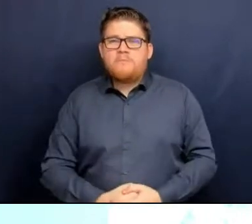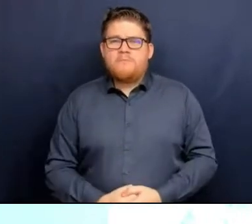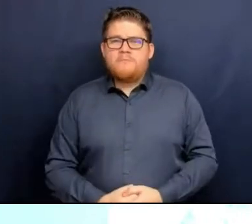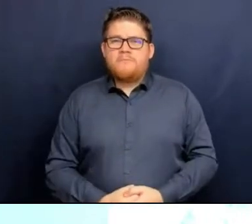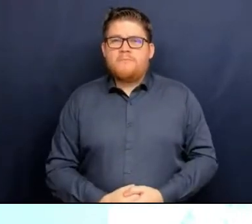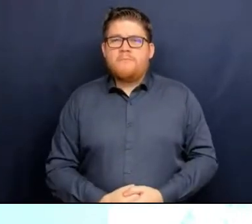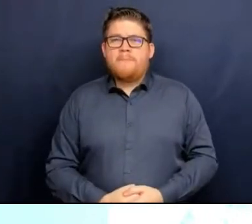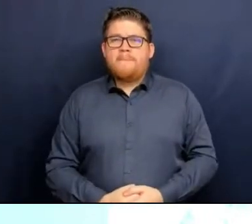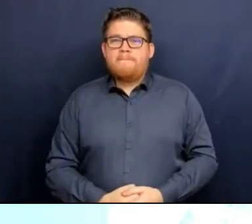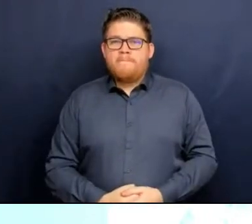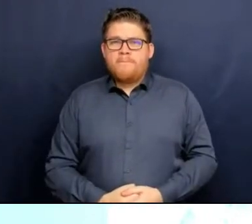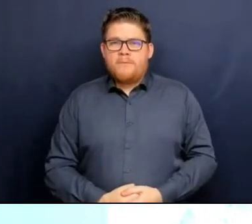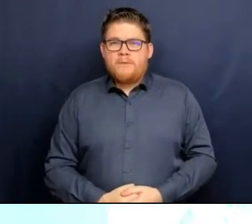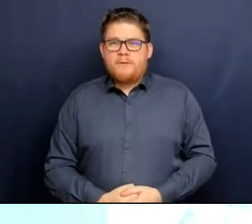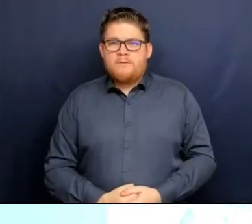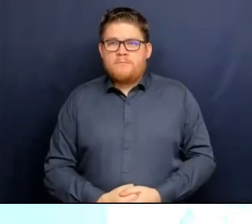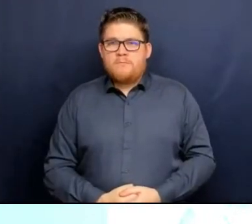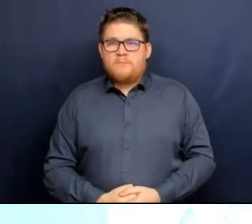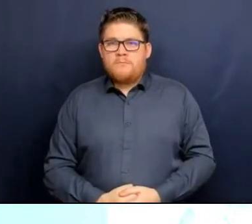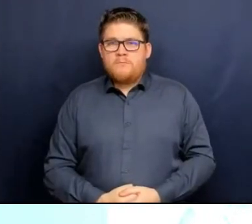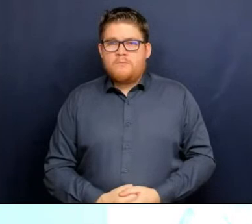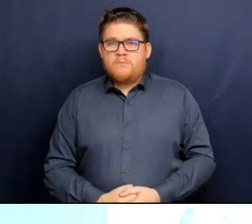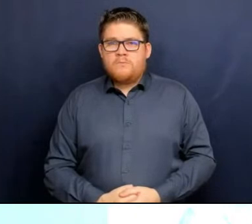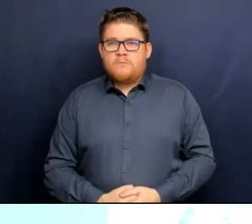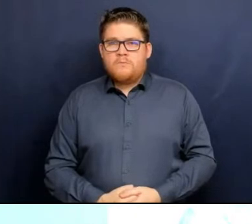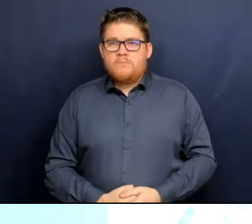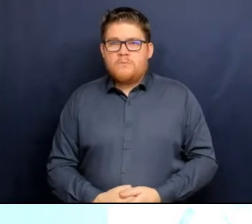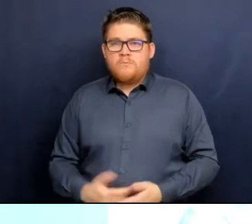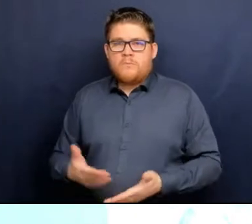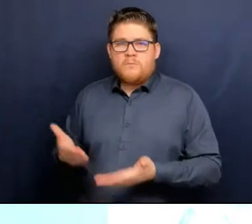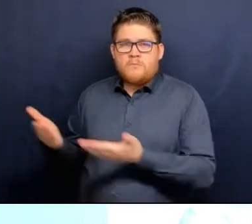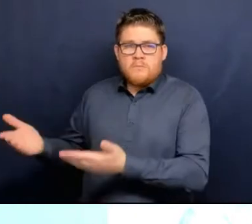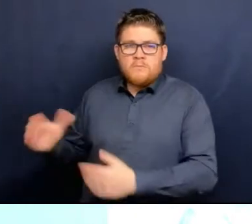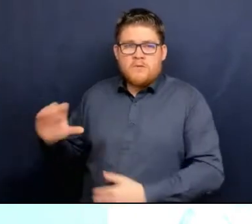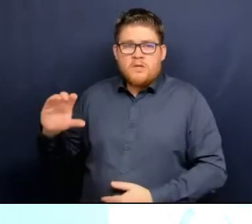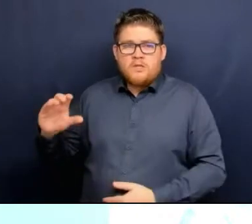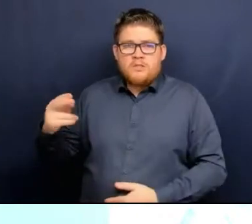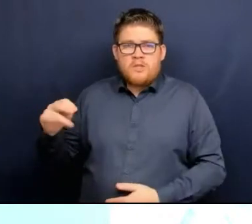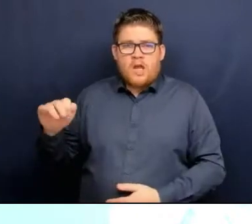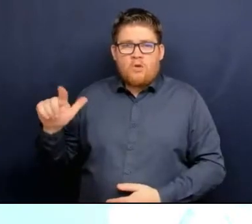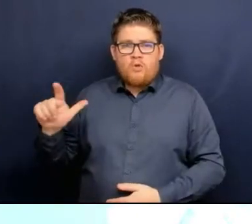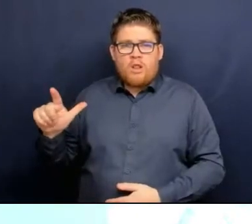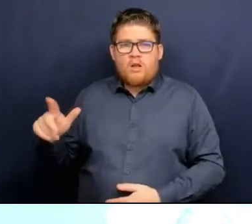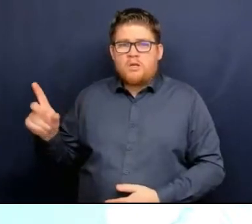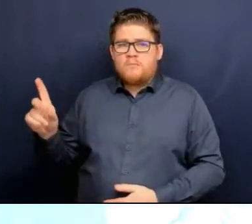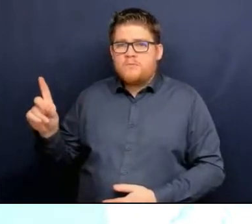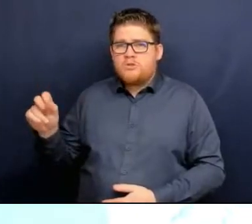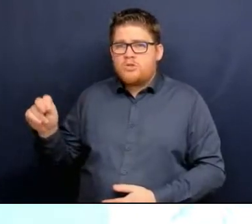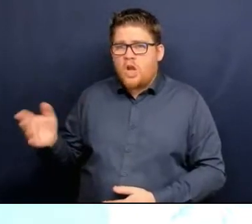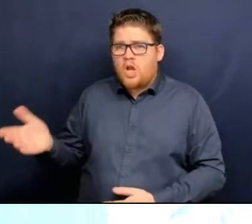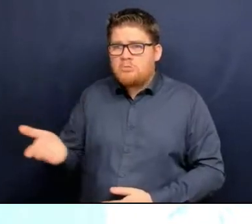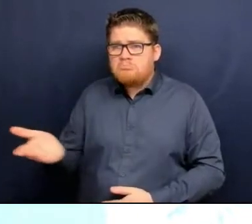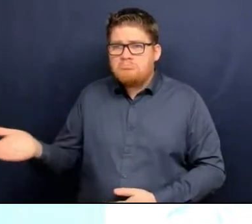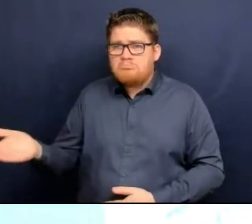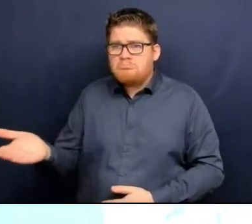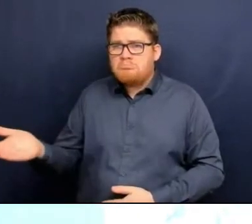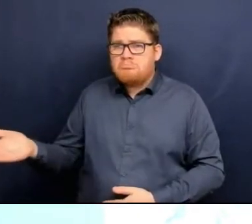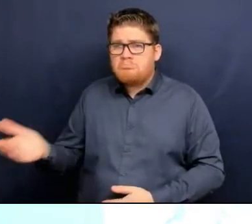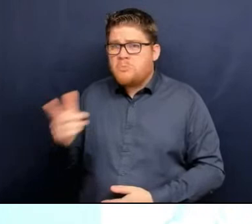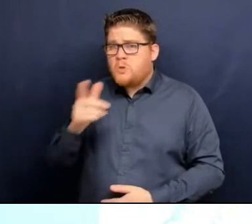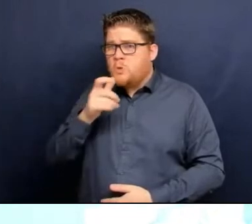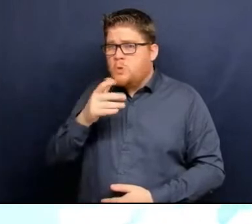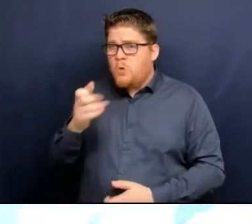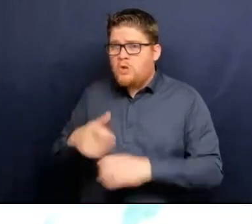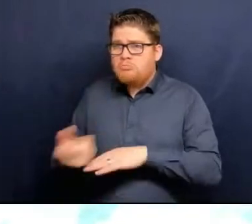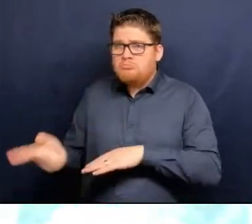Council present today, or Don, or Lydia, or Rosalie, either one, whoever wants to. Yeah.